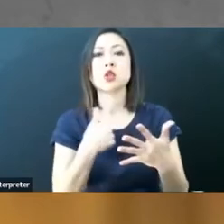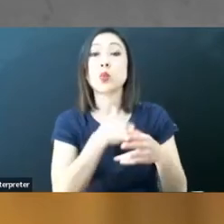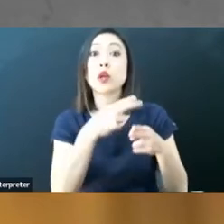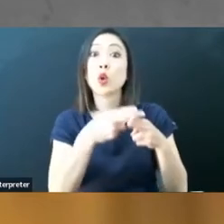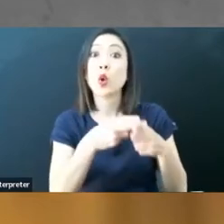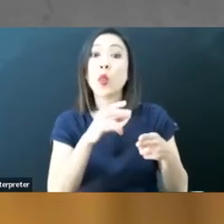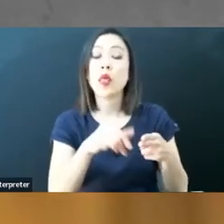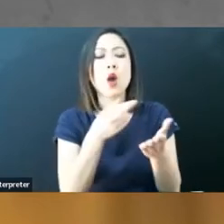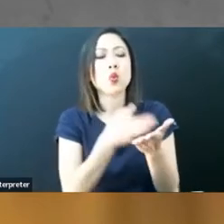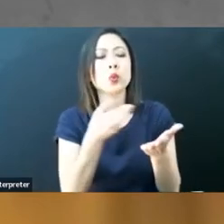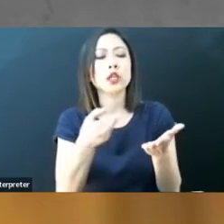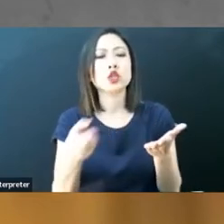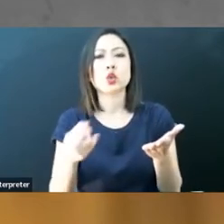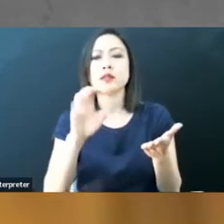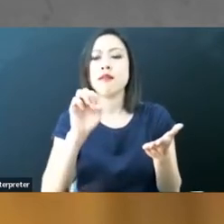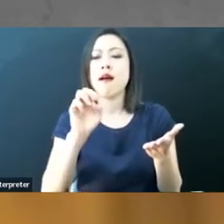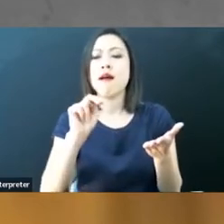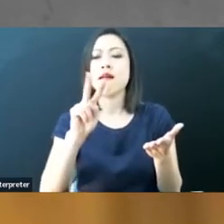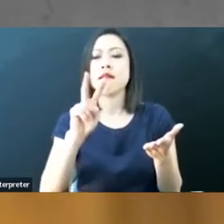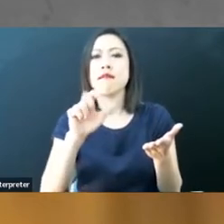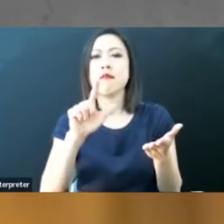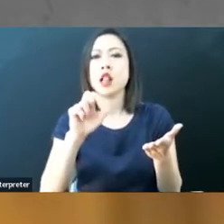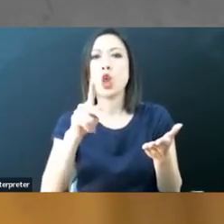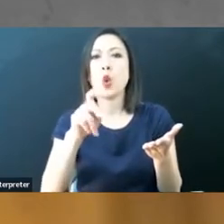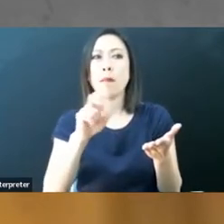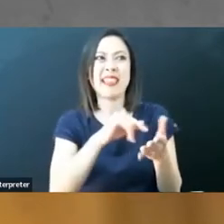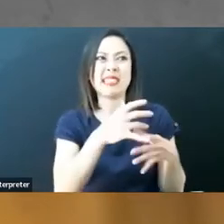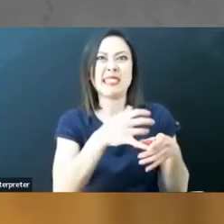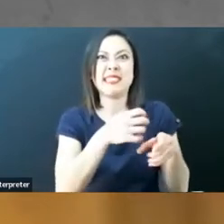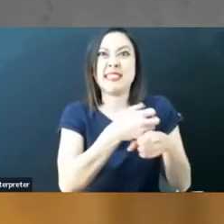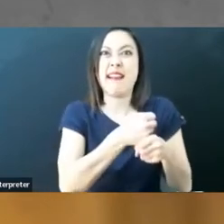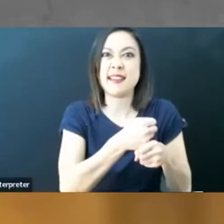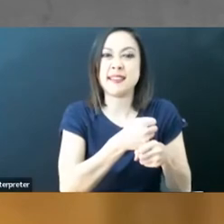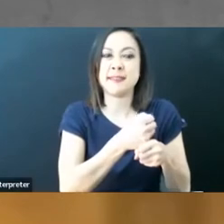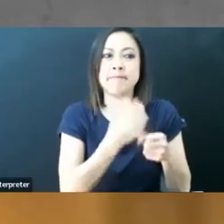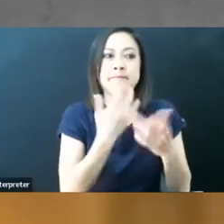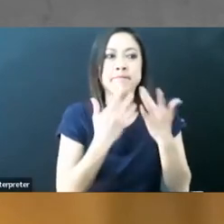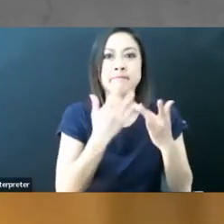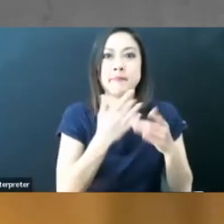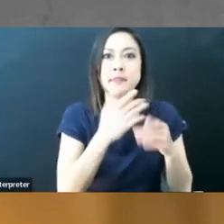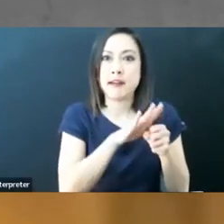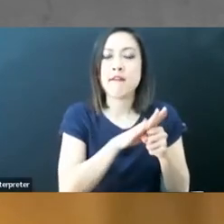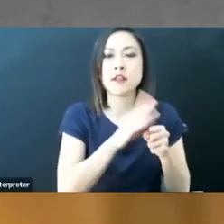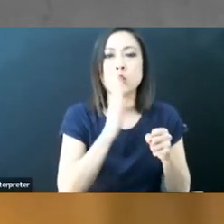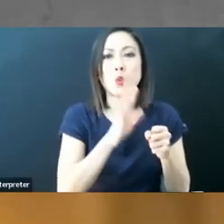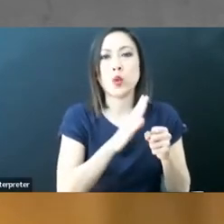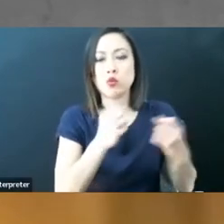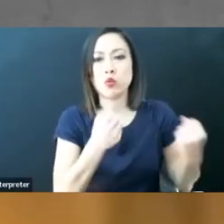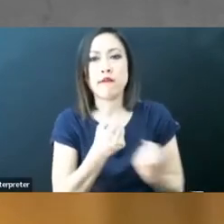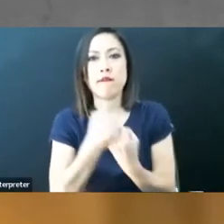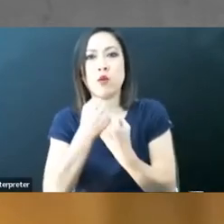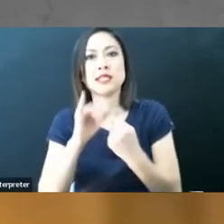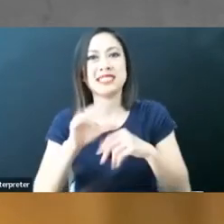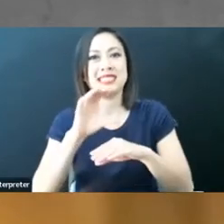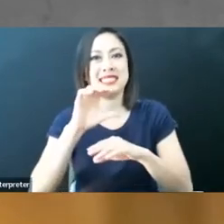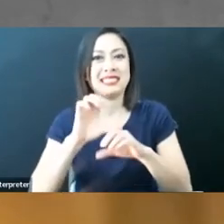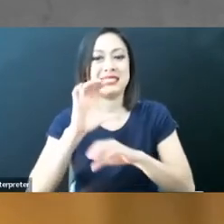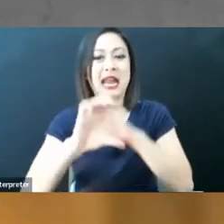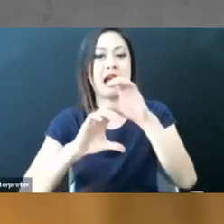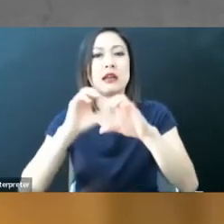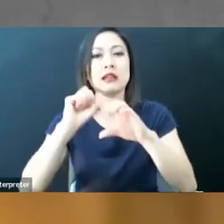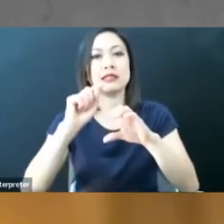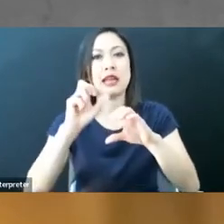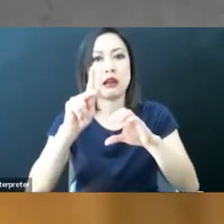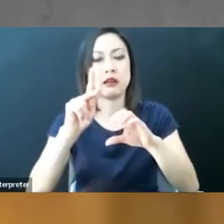envelope that is tight enough that it forces the stack rank. Second, you want to make sure that you don't miss those breakthrough opportunities. So you